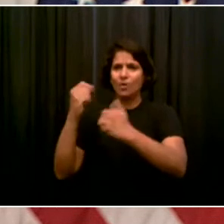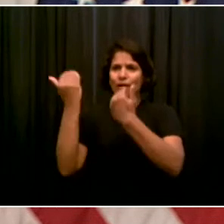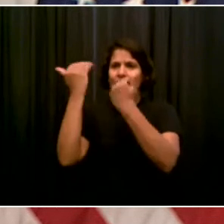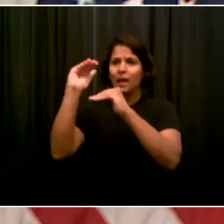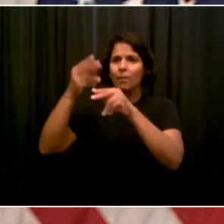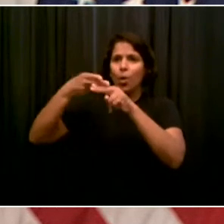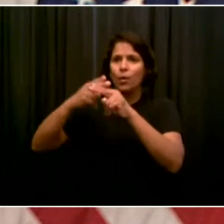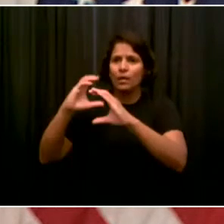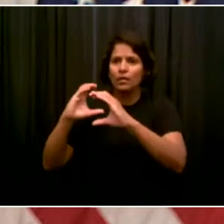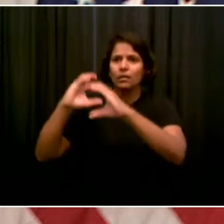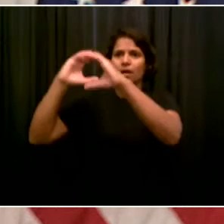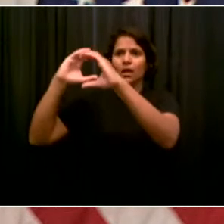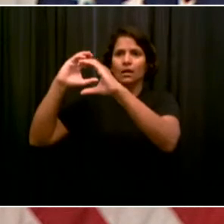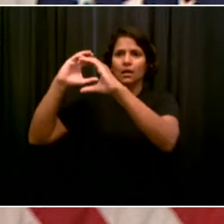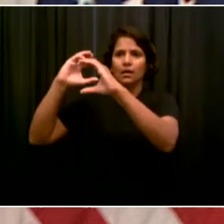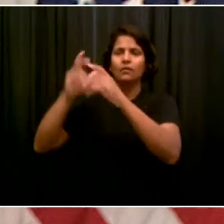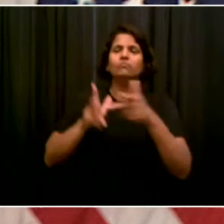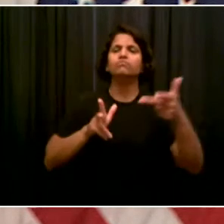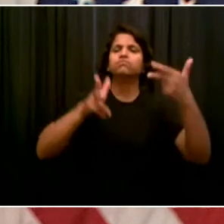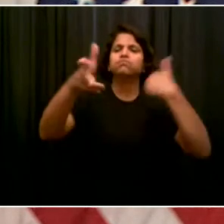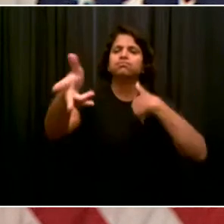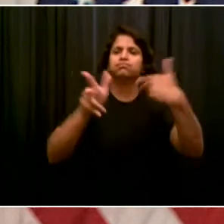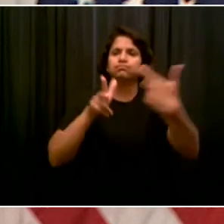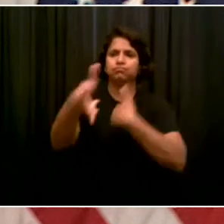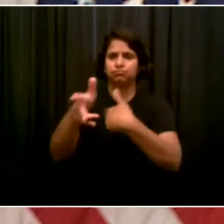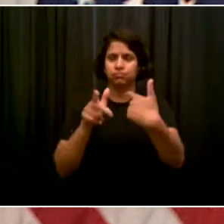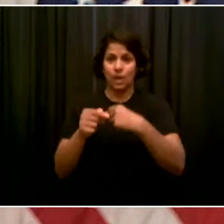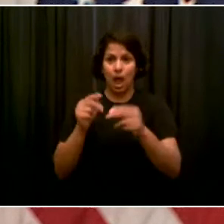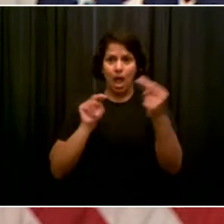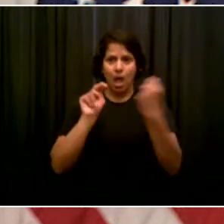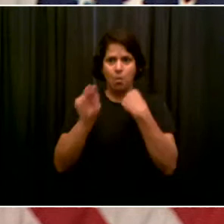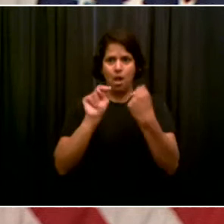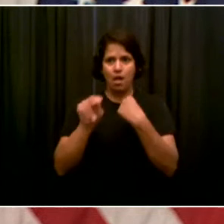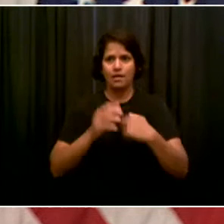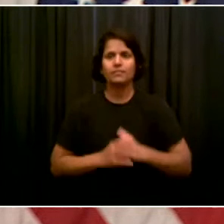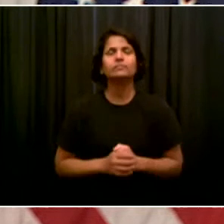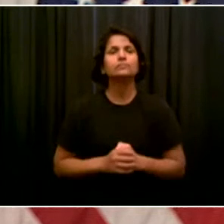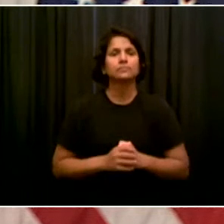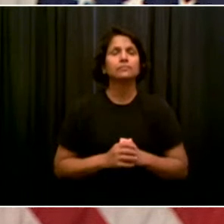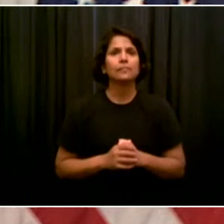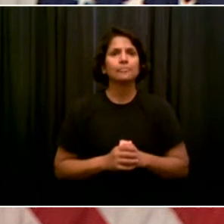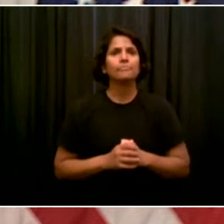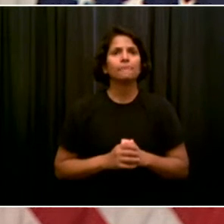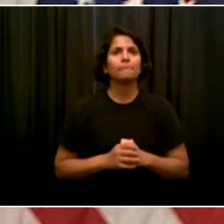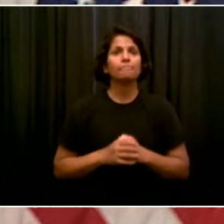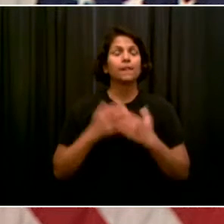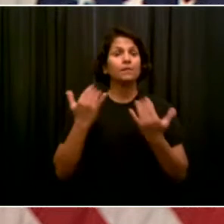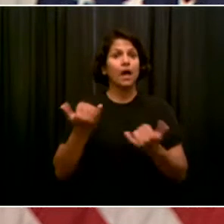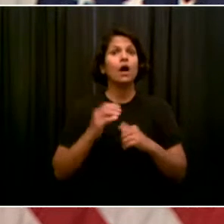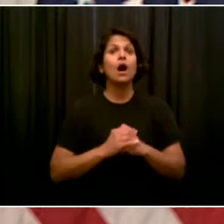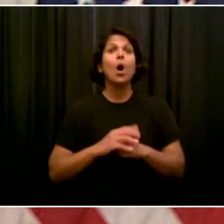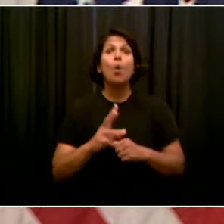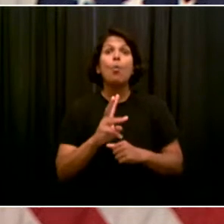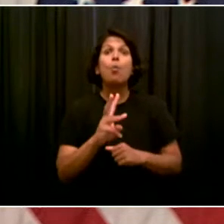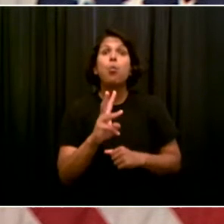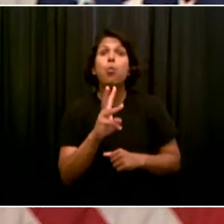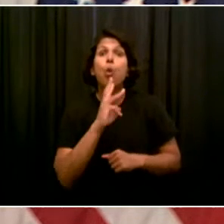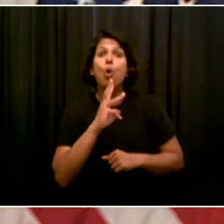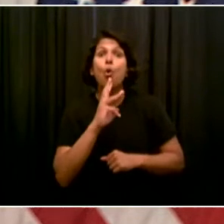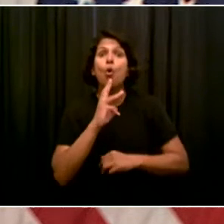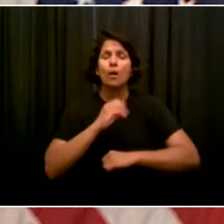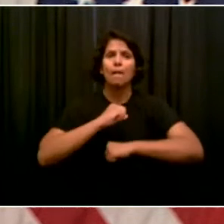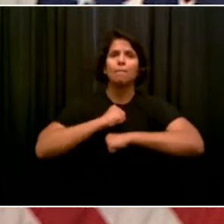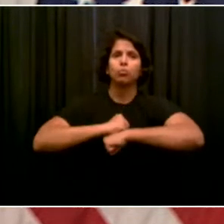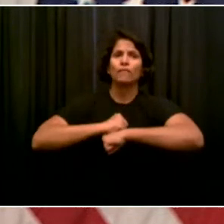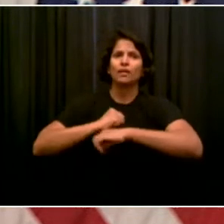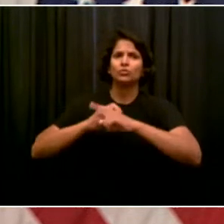fashion. And at the same time, waterproofing the structure, taking preservation steps to keep it from deteriorating further. All